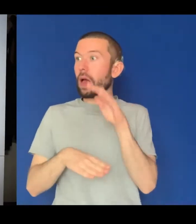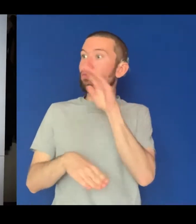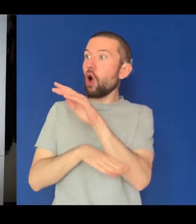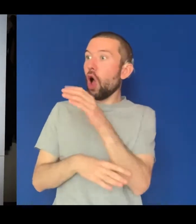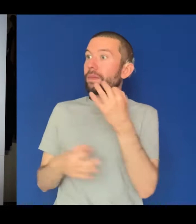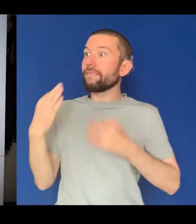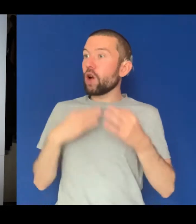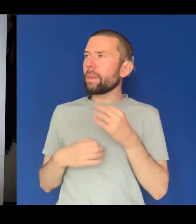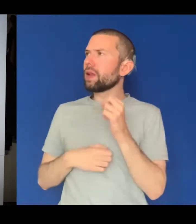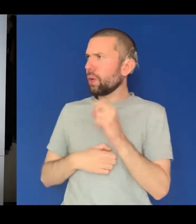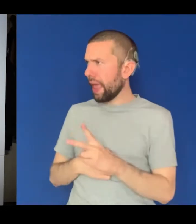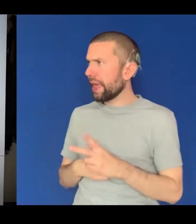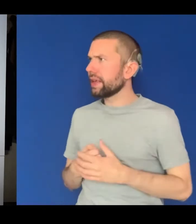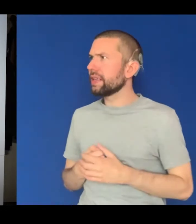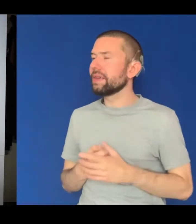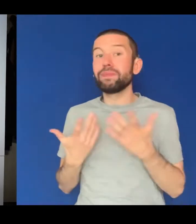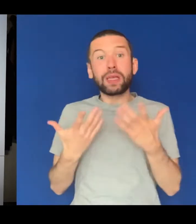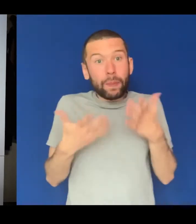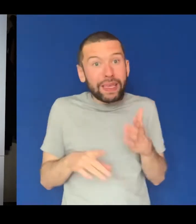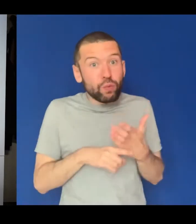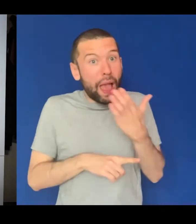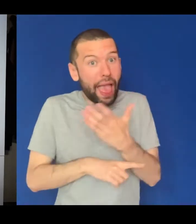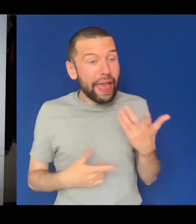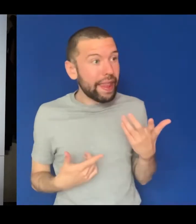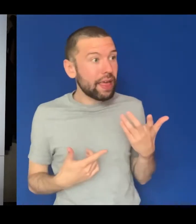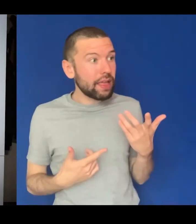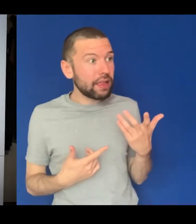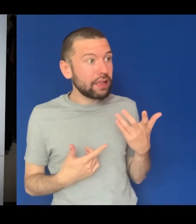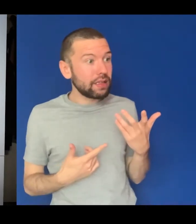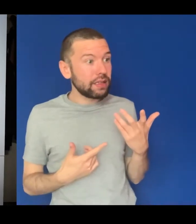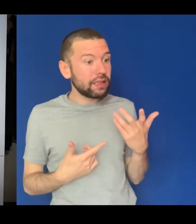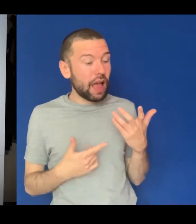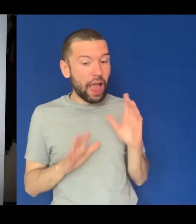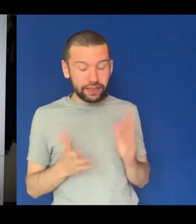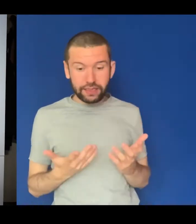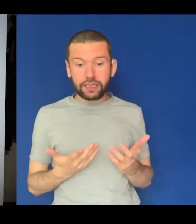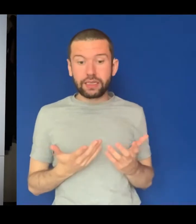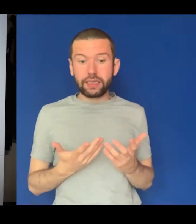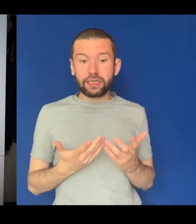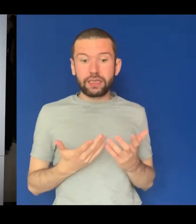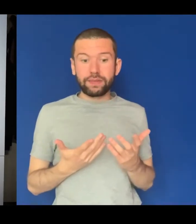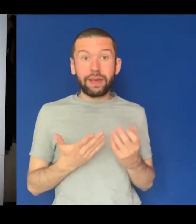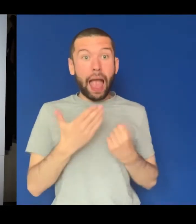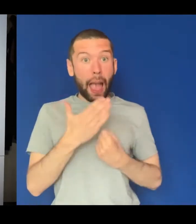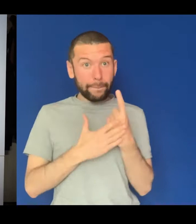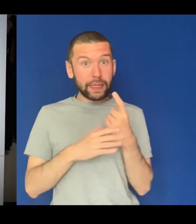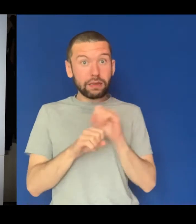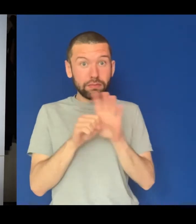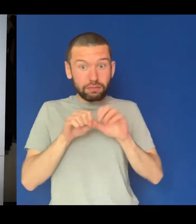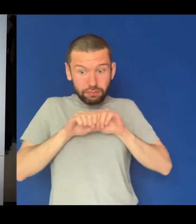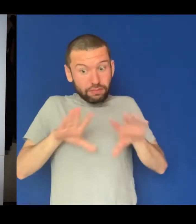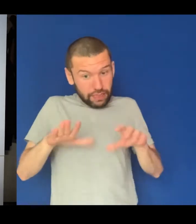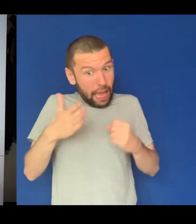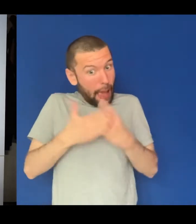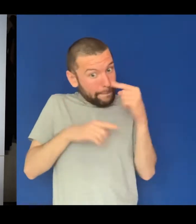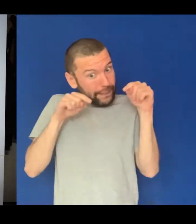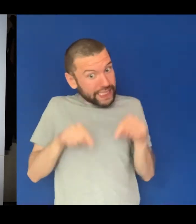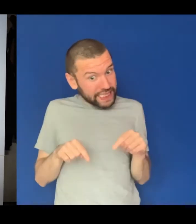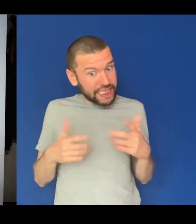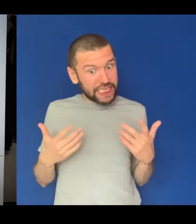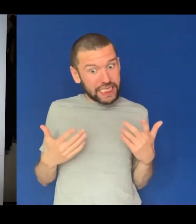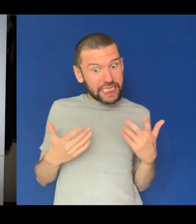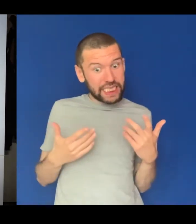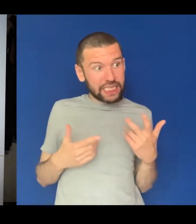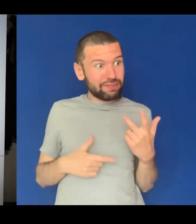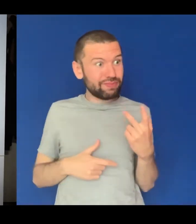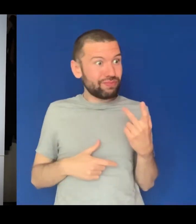but you did go, and it did happen, and we